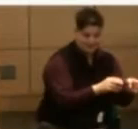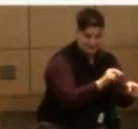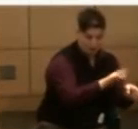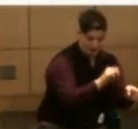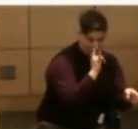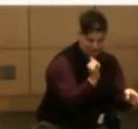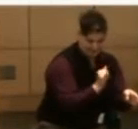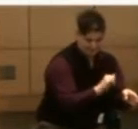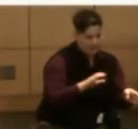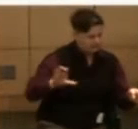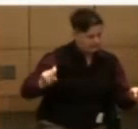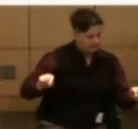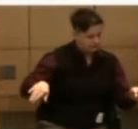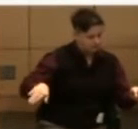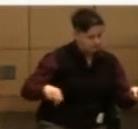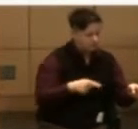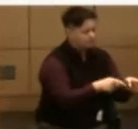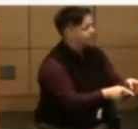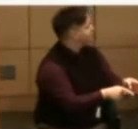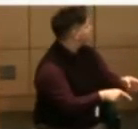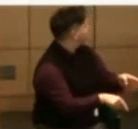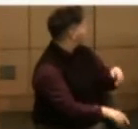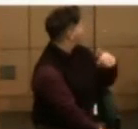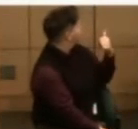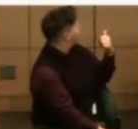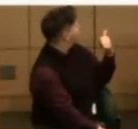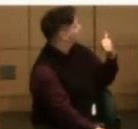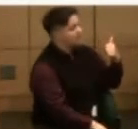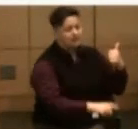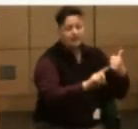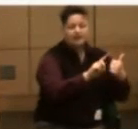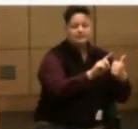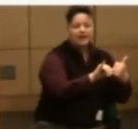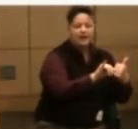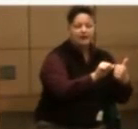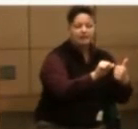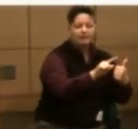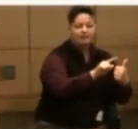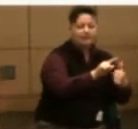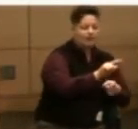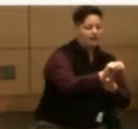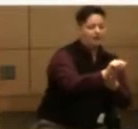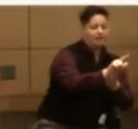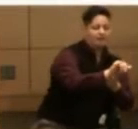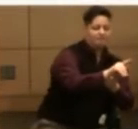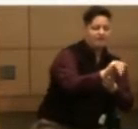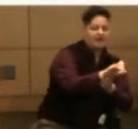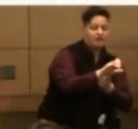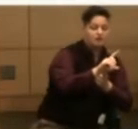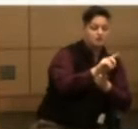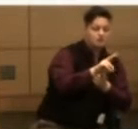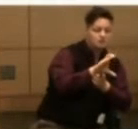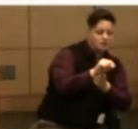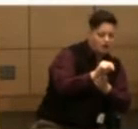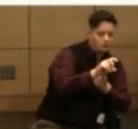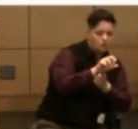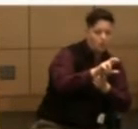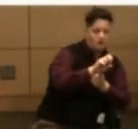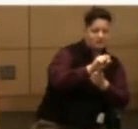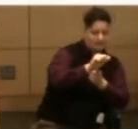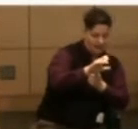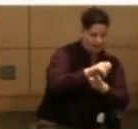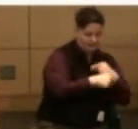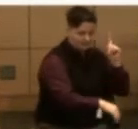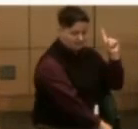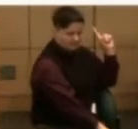a dilated endolymphatic duct or endolymphatic sac. And this is the normal